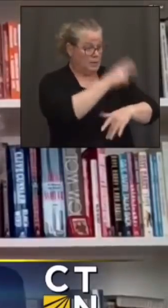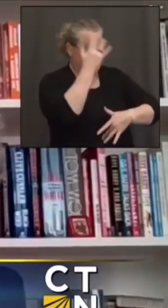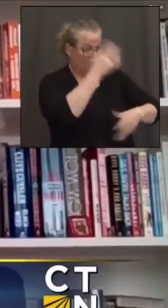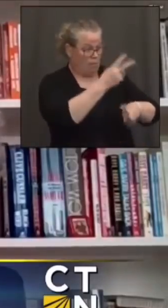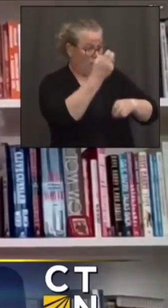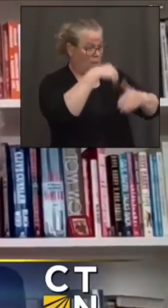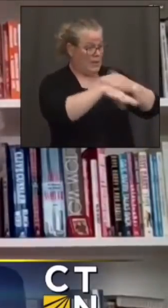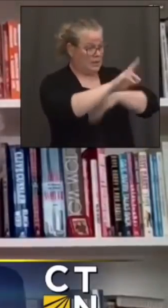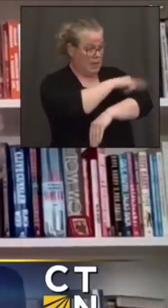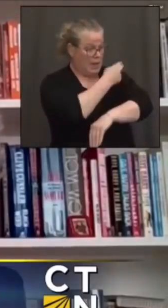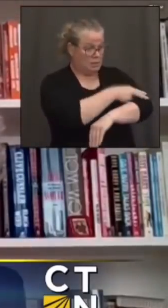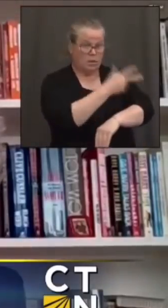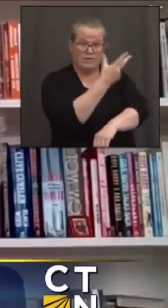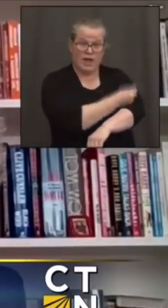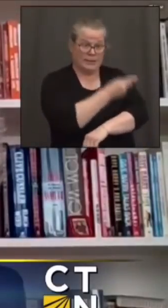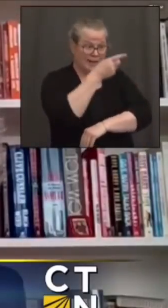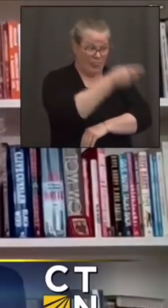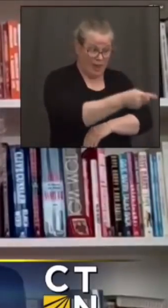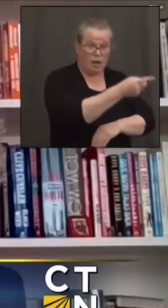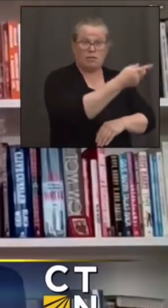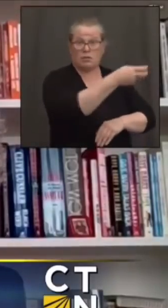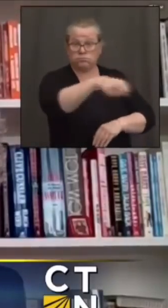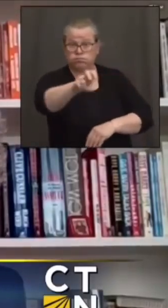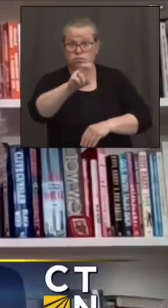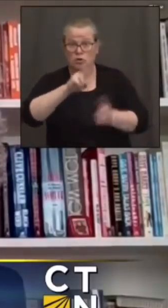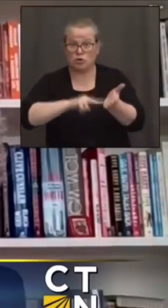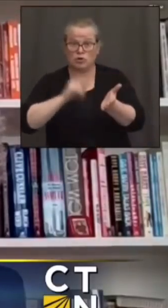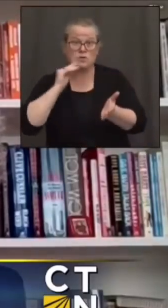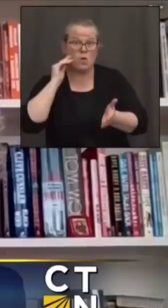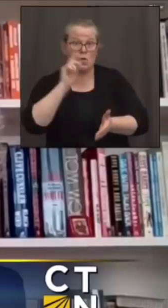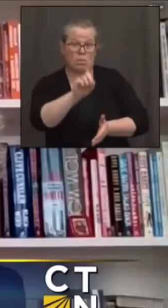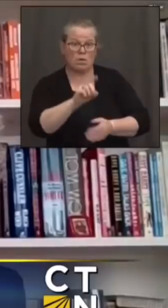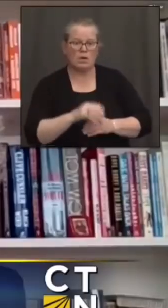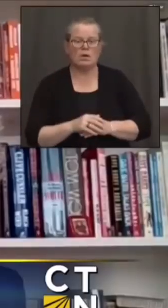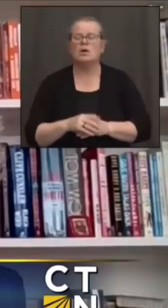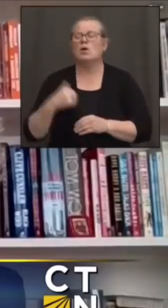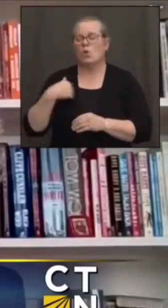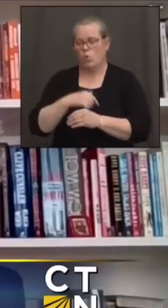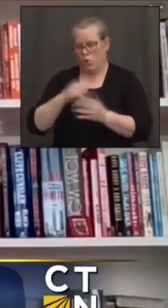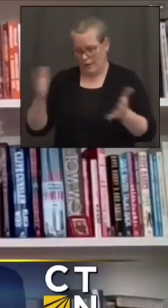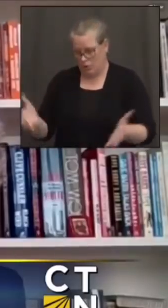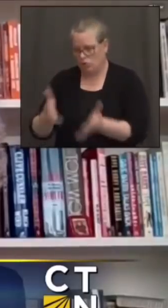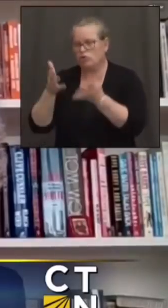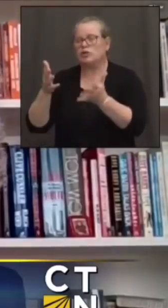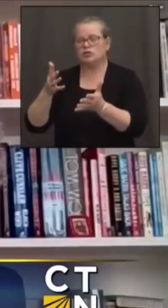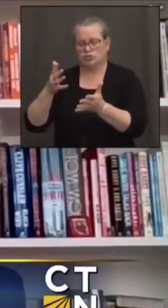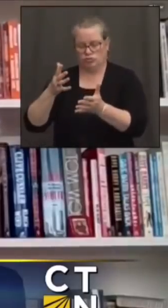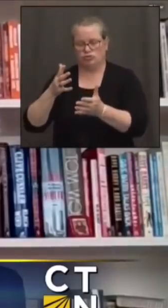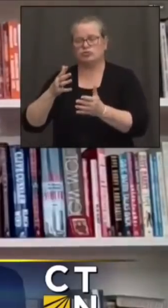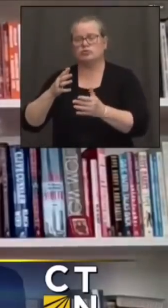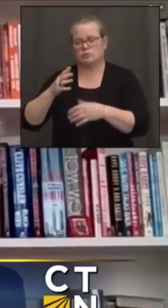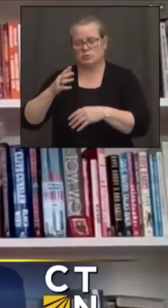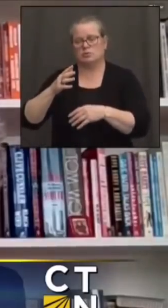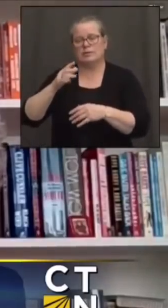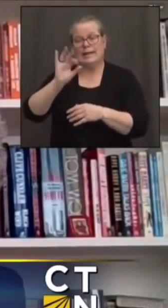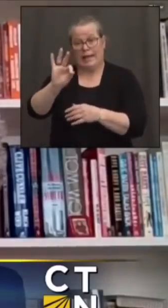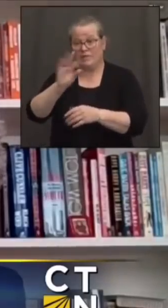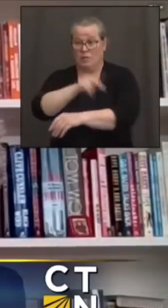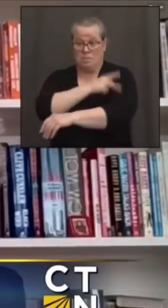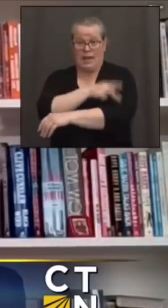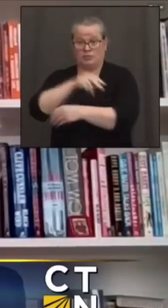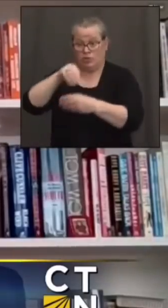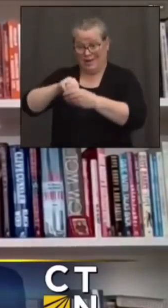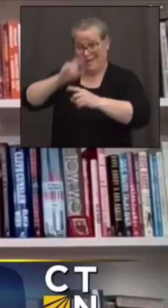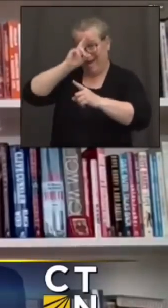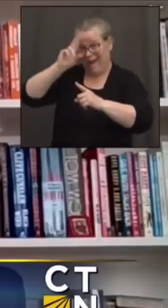been working with our hospital partners to encourage vaccination at the time of discharge to a skilled nursing facility.